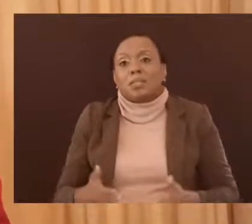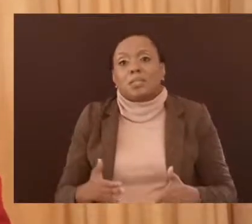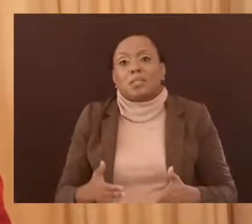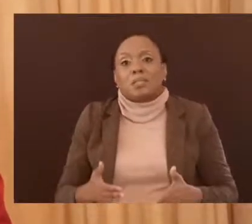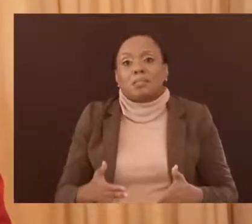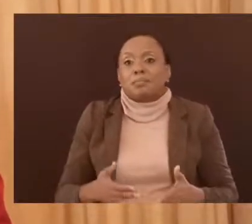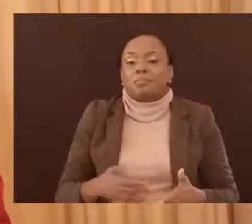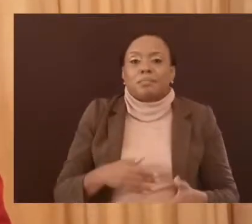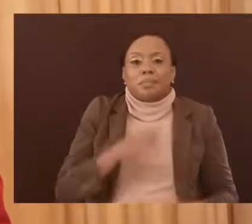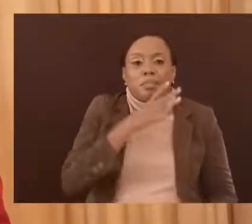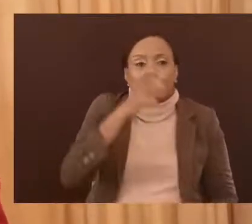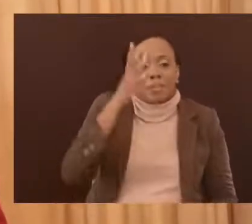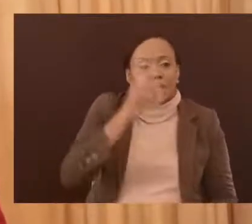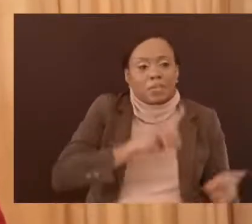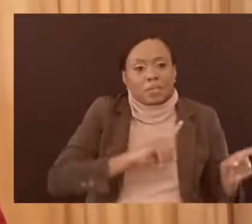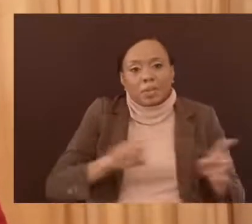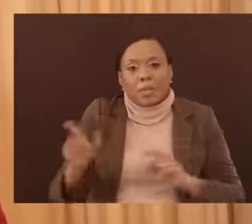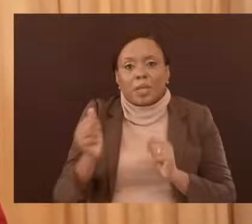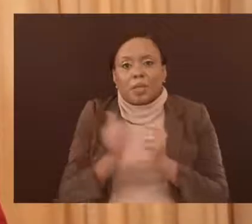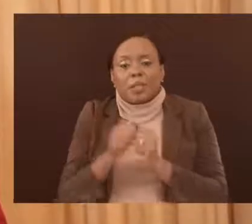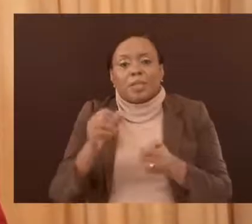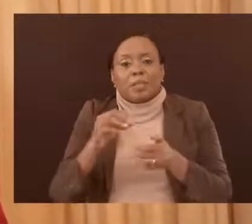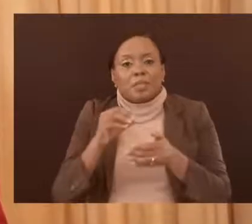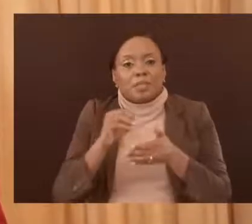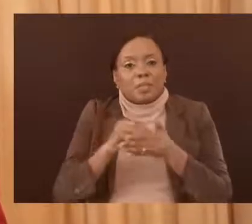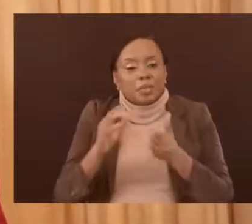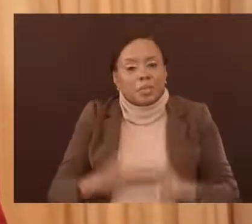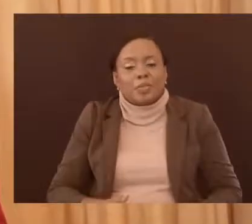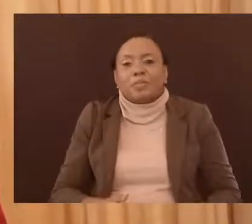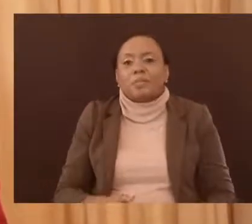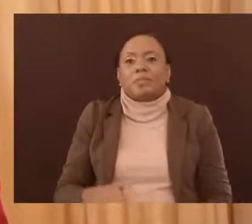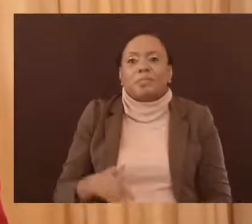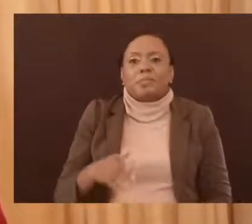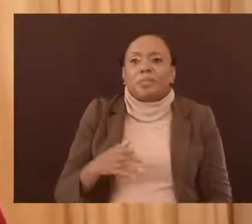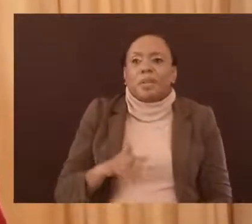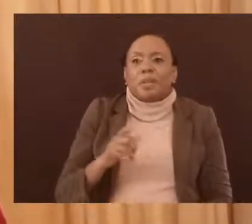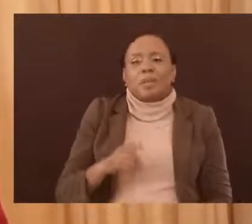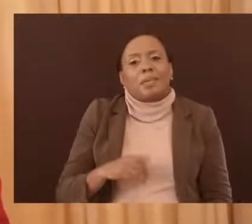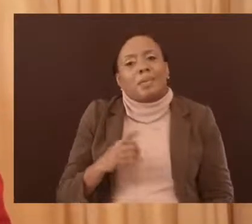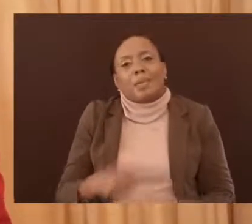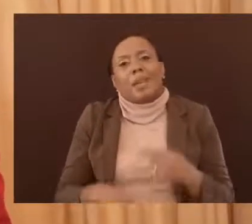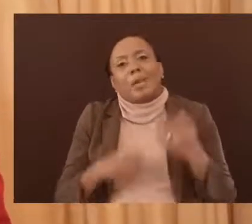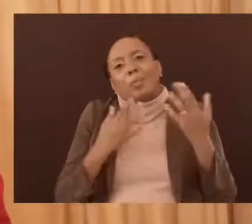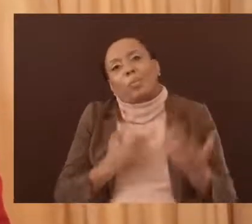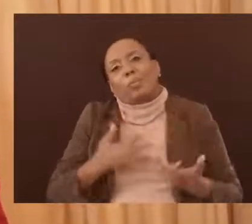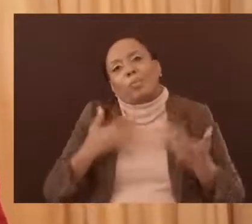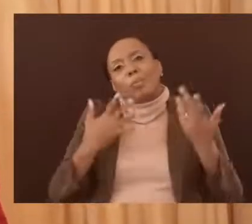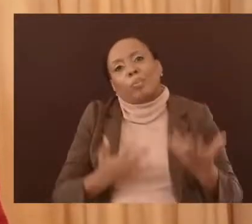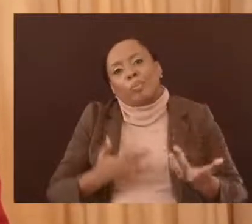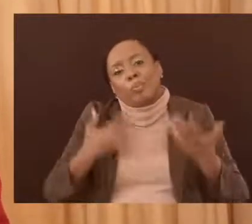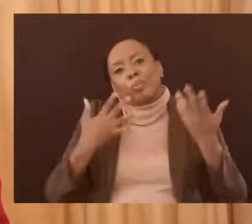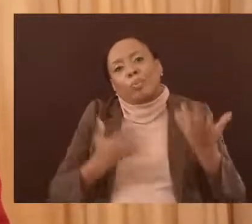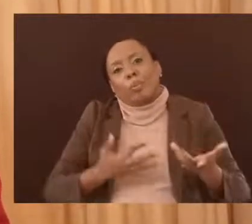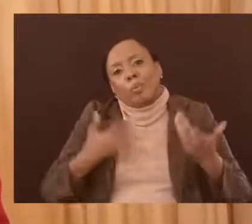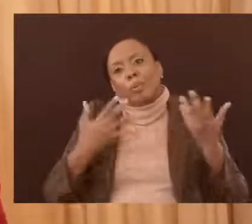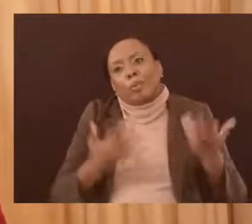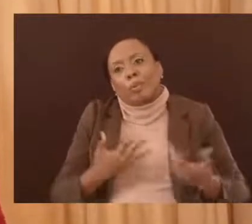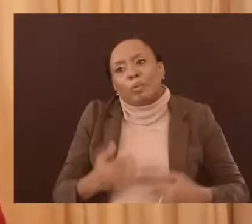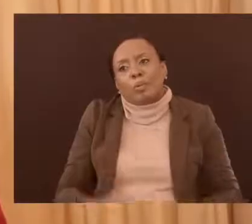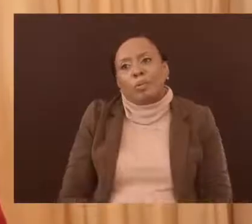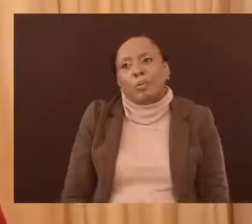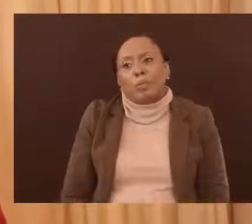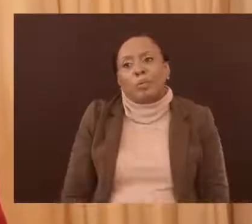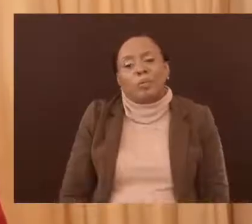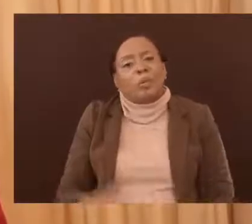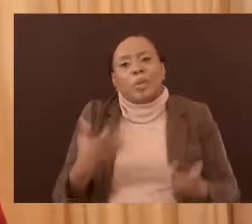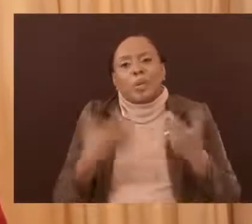society. Parents are taking the students, but we need more. And we can't wait until we are midway into the term to start